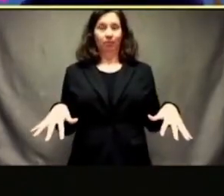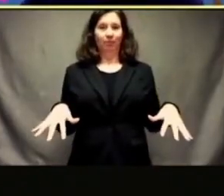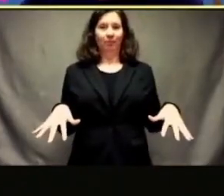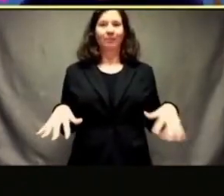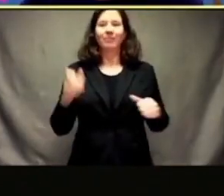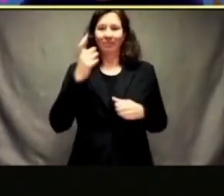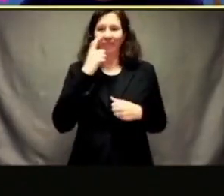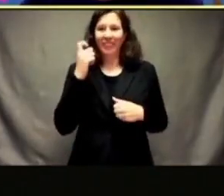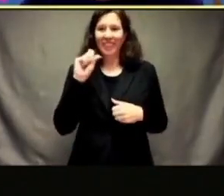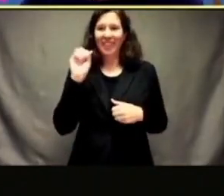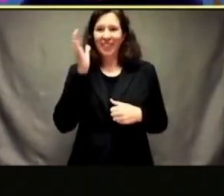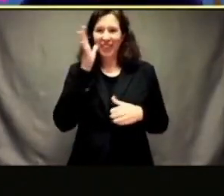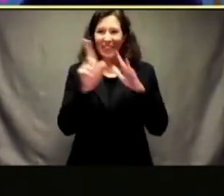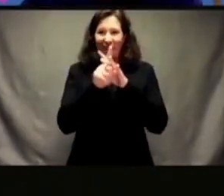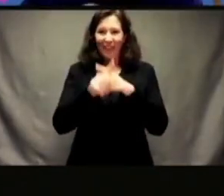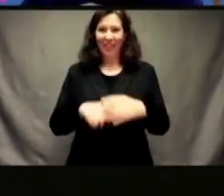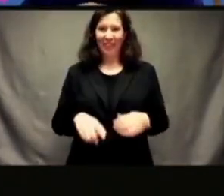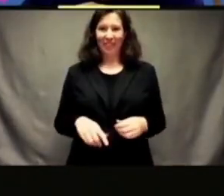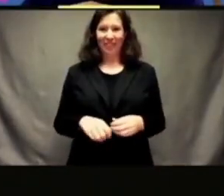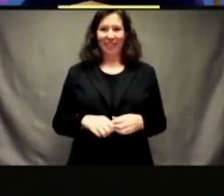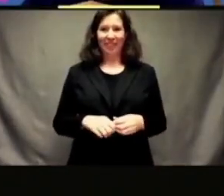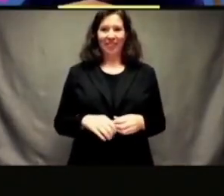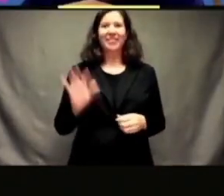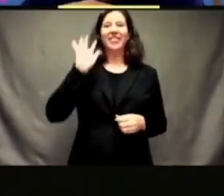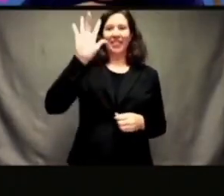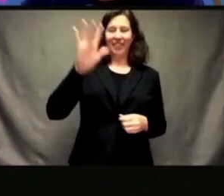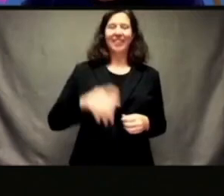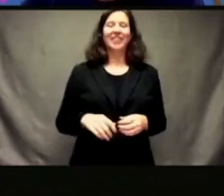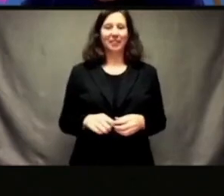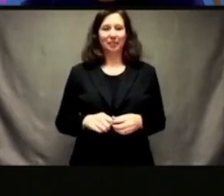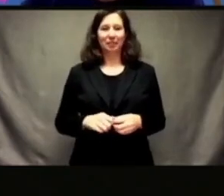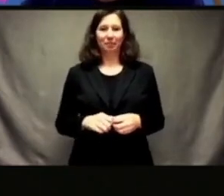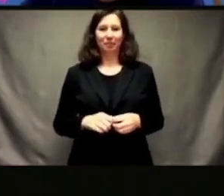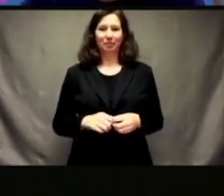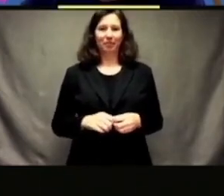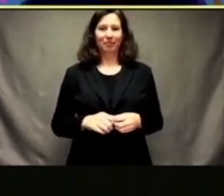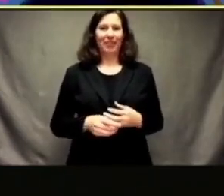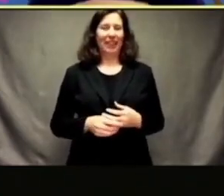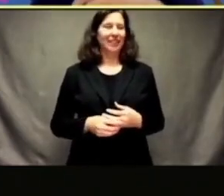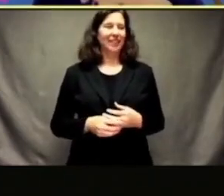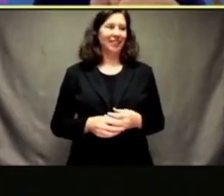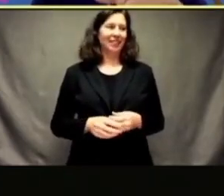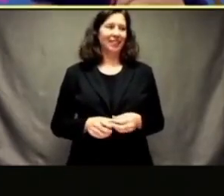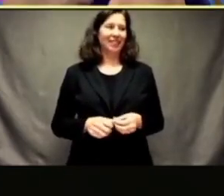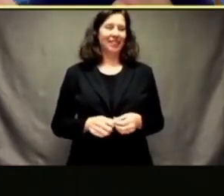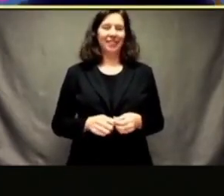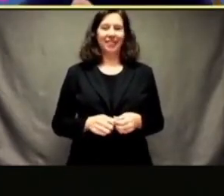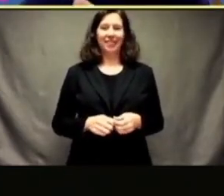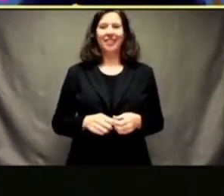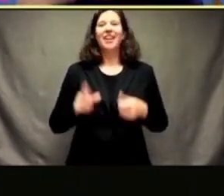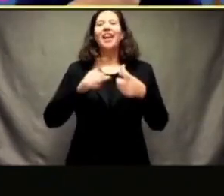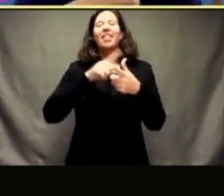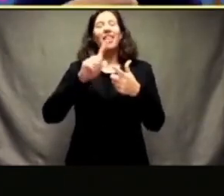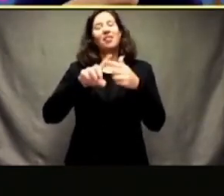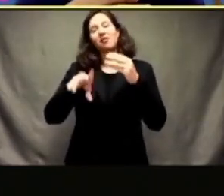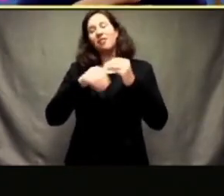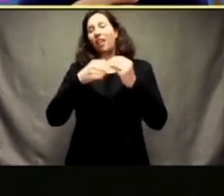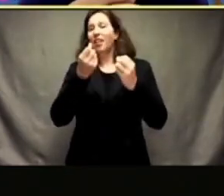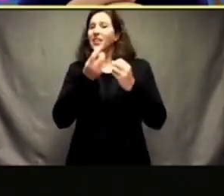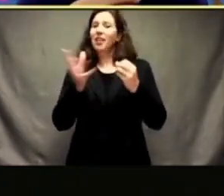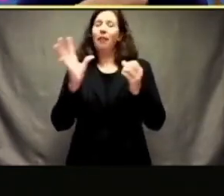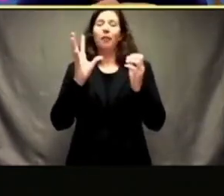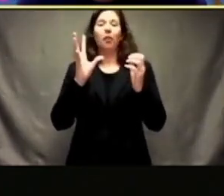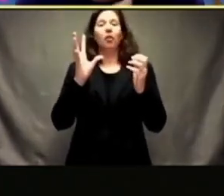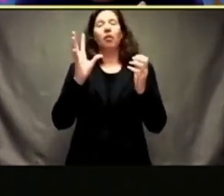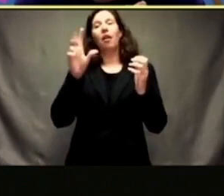Yes, And then now touch. there he is. There it is. Happy. Right now you can add several buttons. Maybe you can add